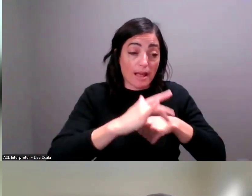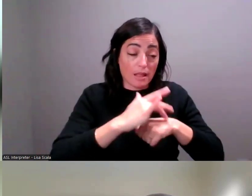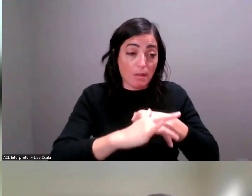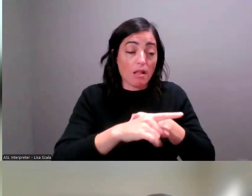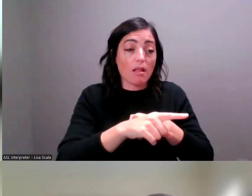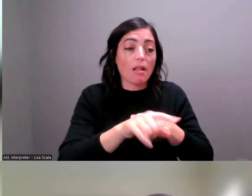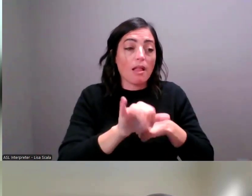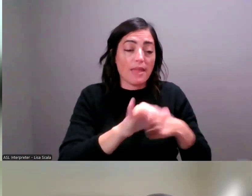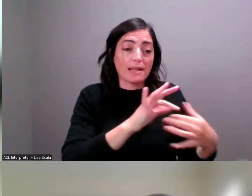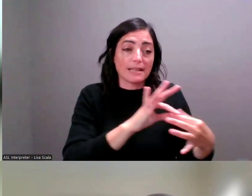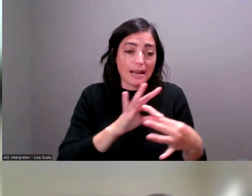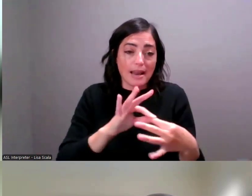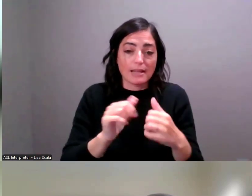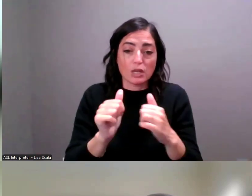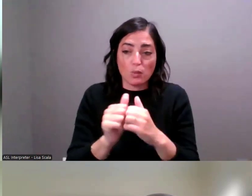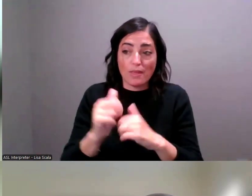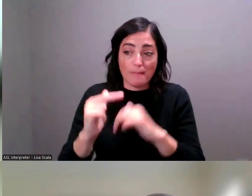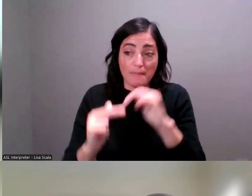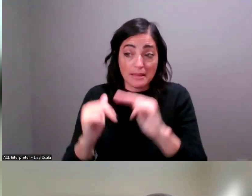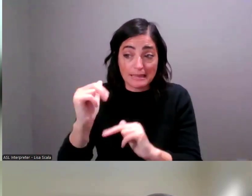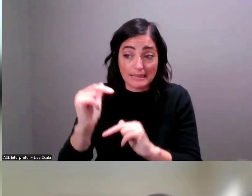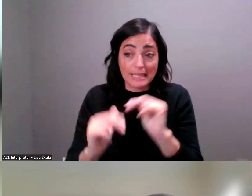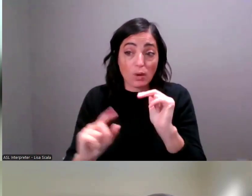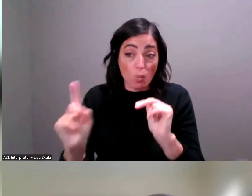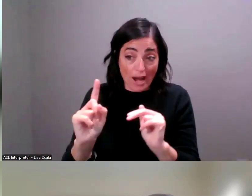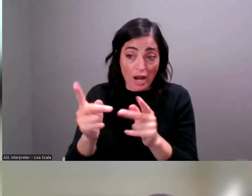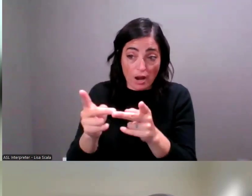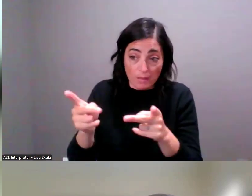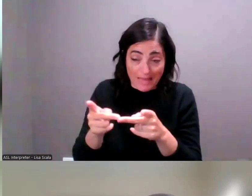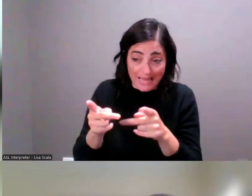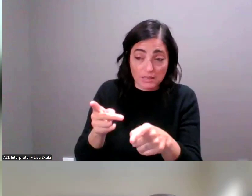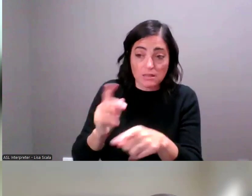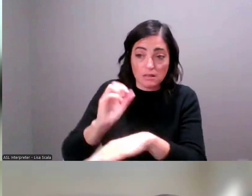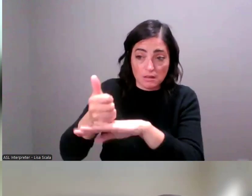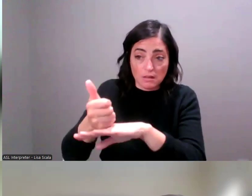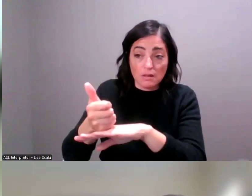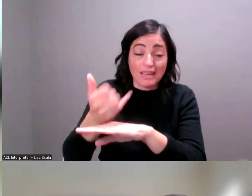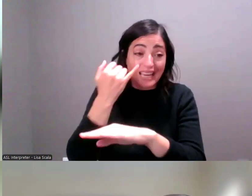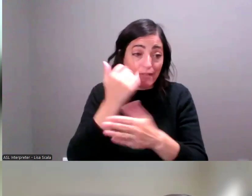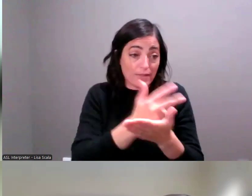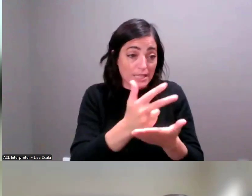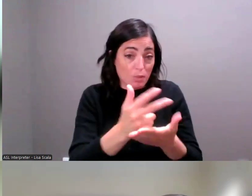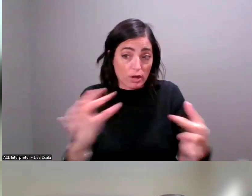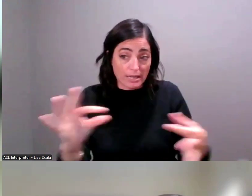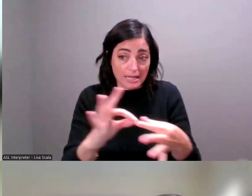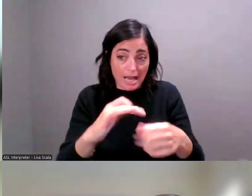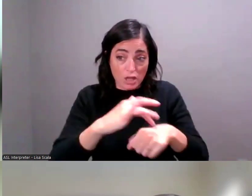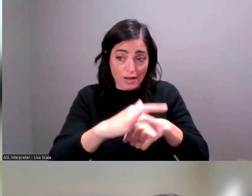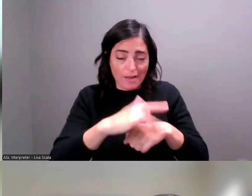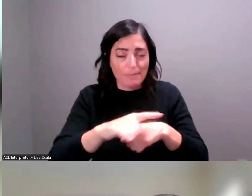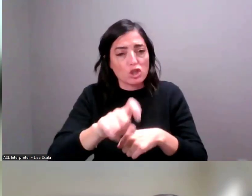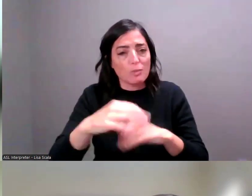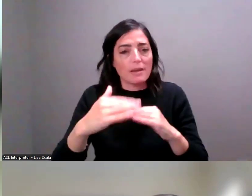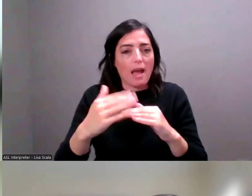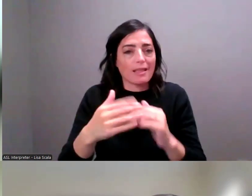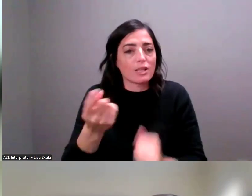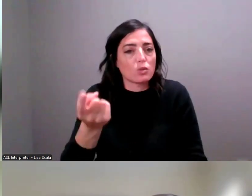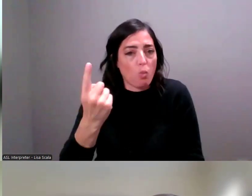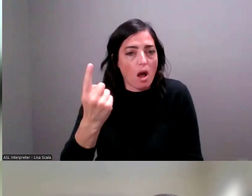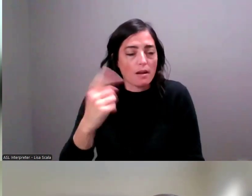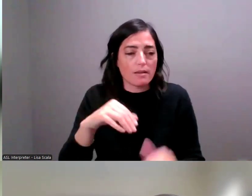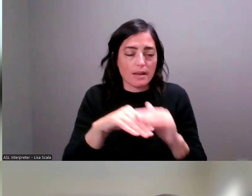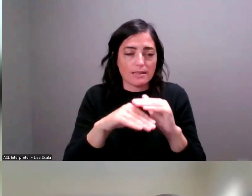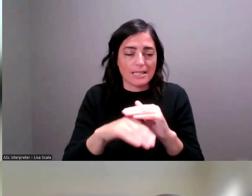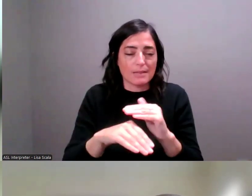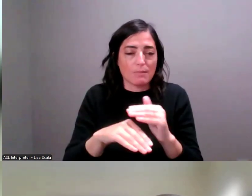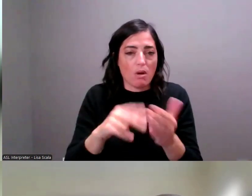that is connected to the building where the polling place is, then again, as we talked about, there should be at least one accessible space. I